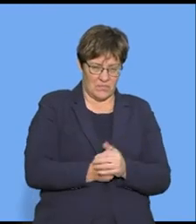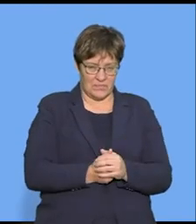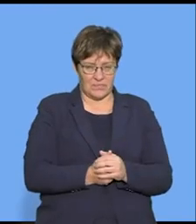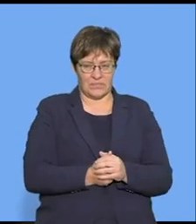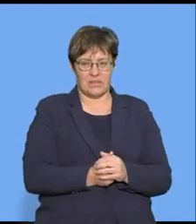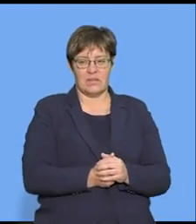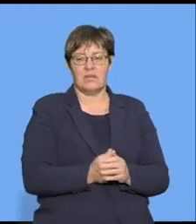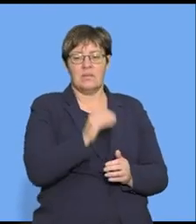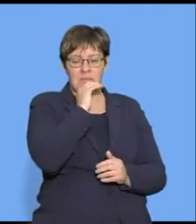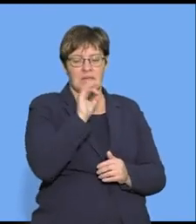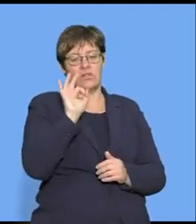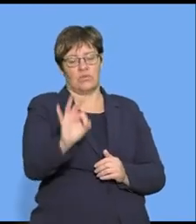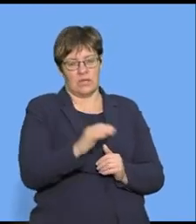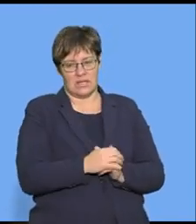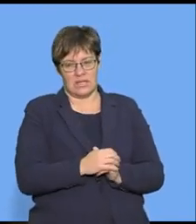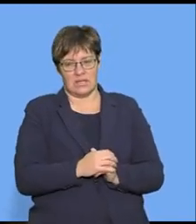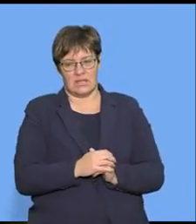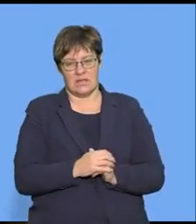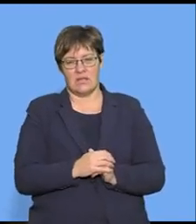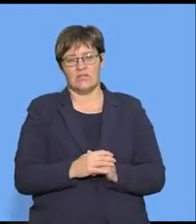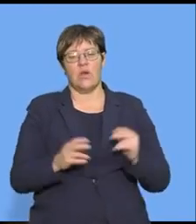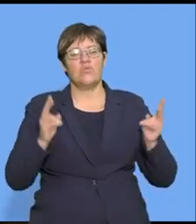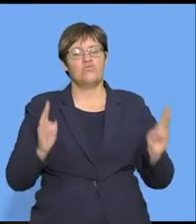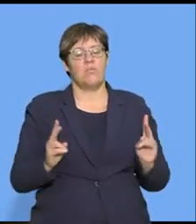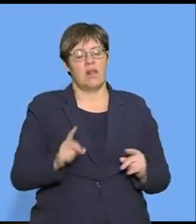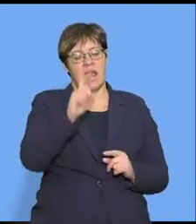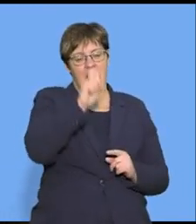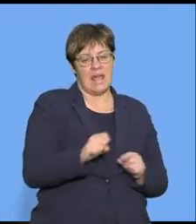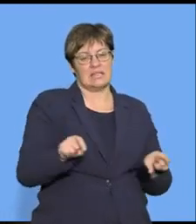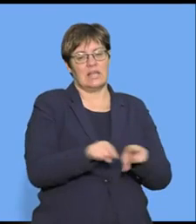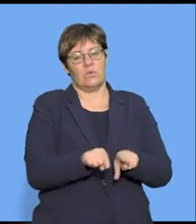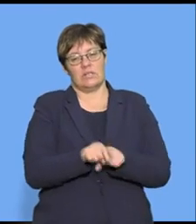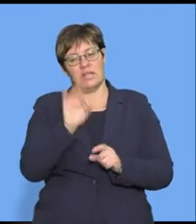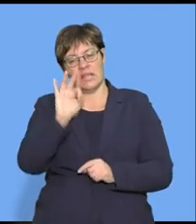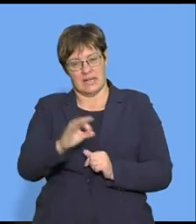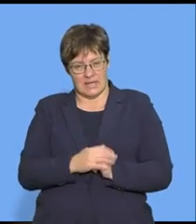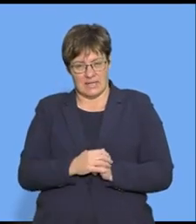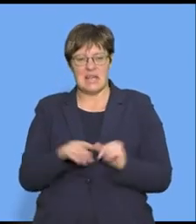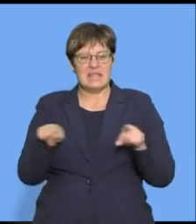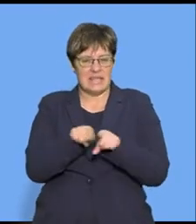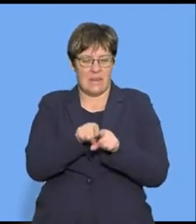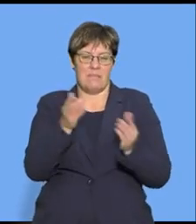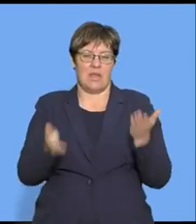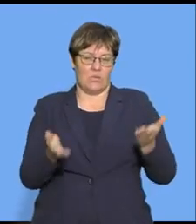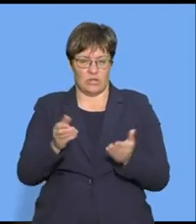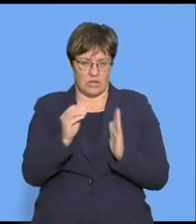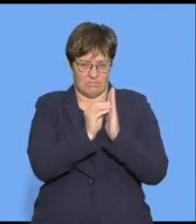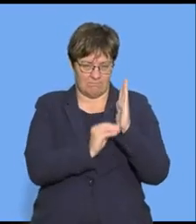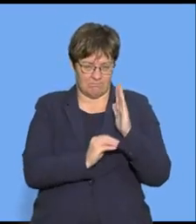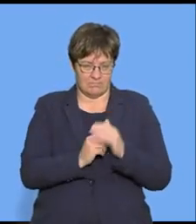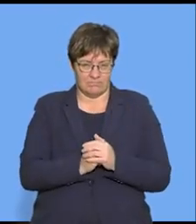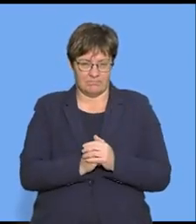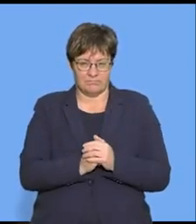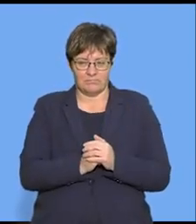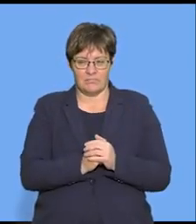right? So it's normally x equal to 3. You write it as an equation, right? So please just